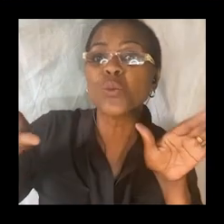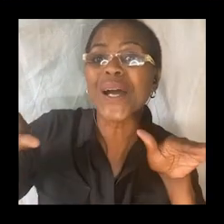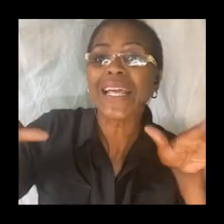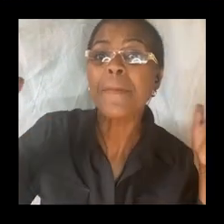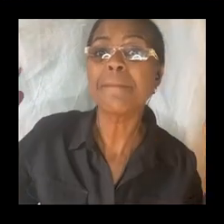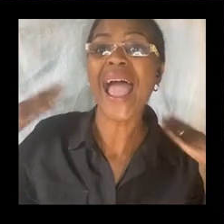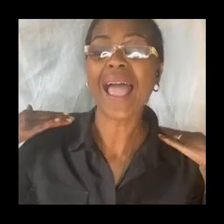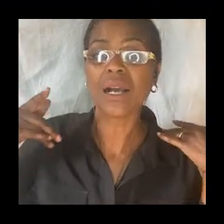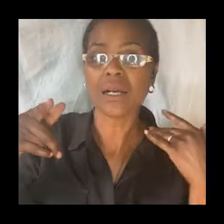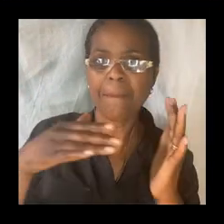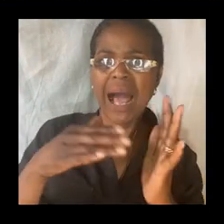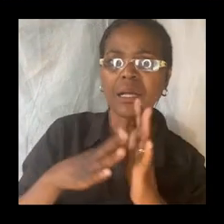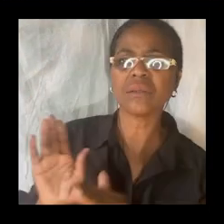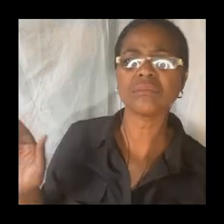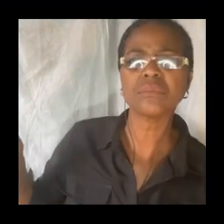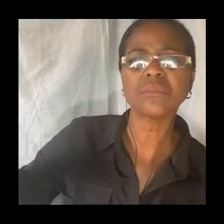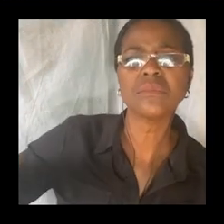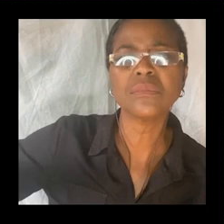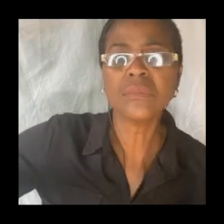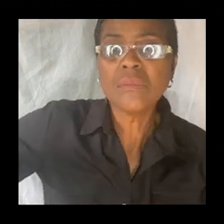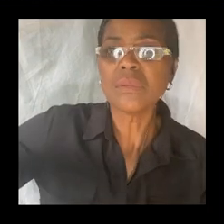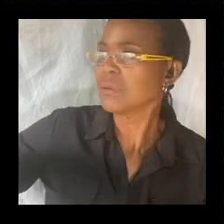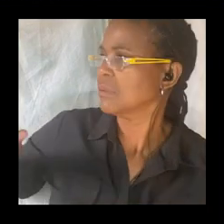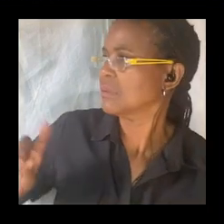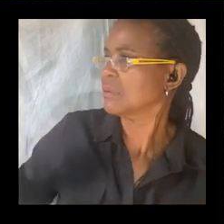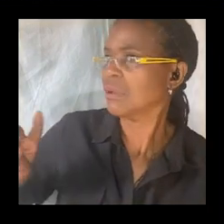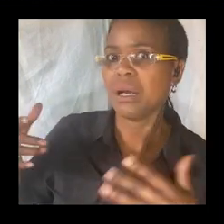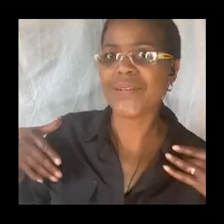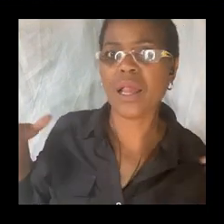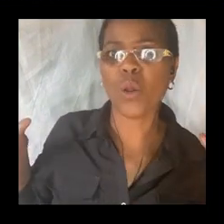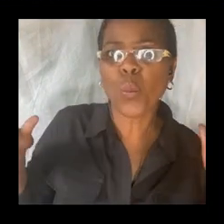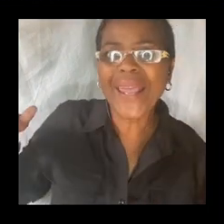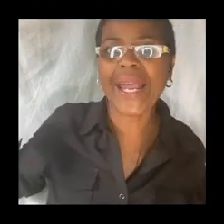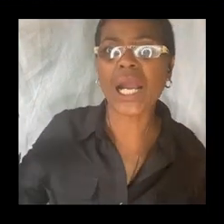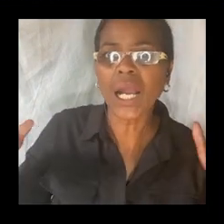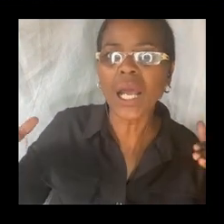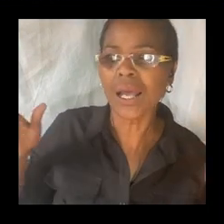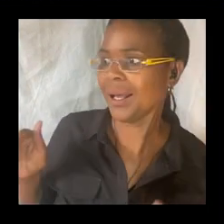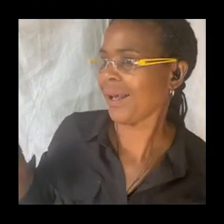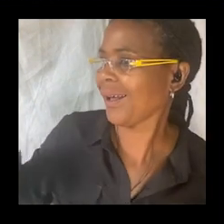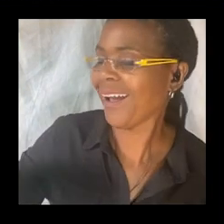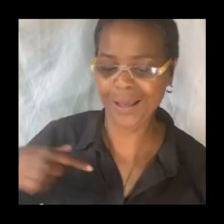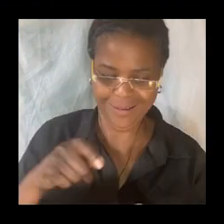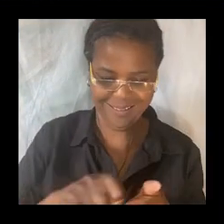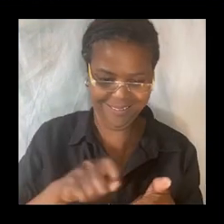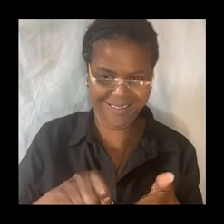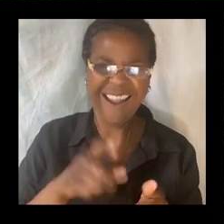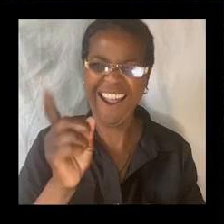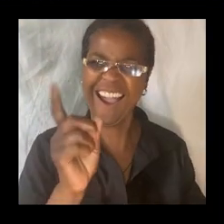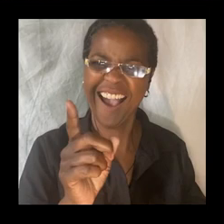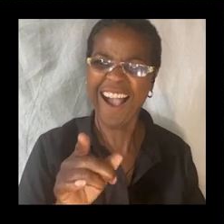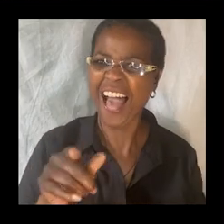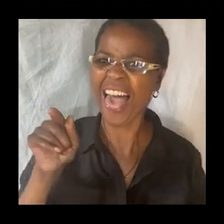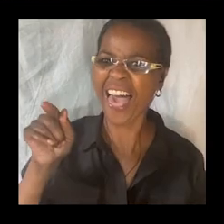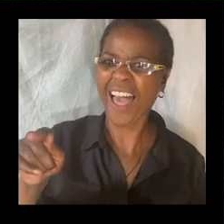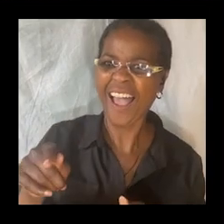the sentence. Michael put his hand across his back and felt something there, springy and flexible. And I thought, oh my God, this